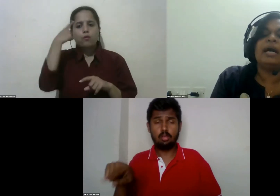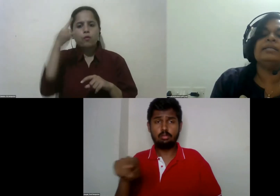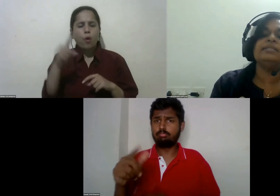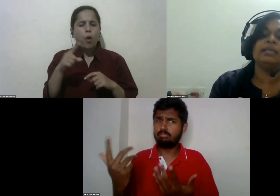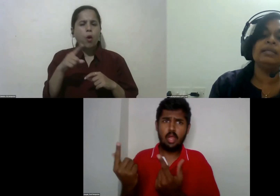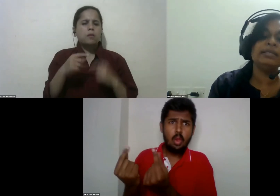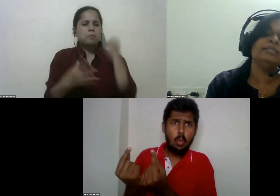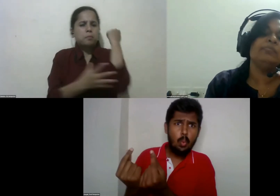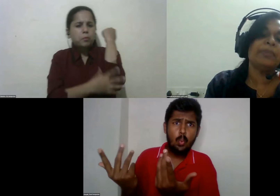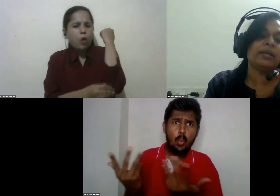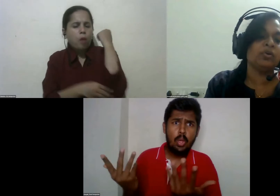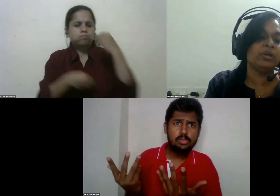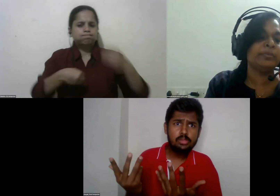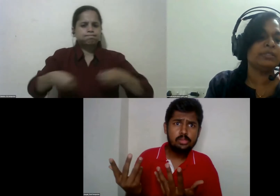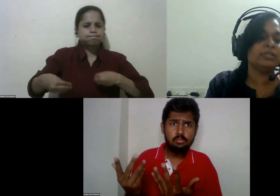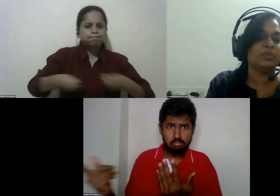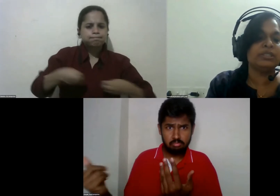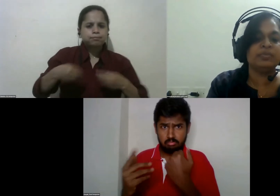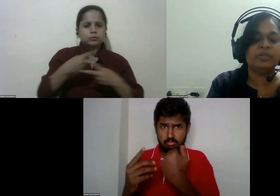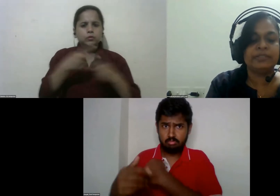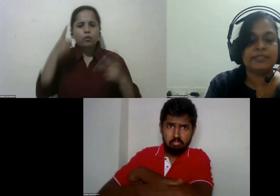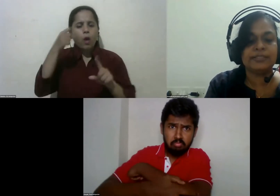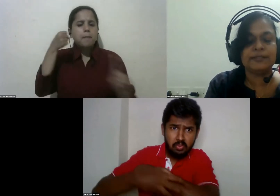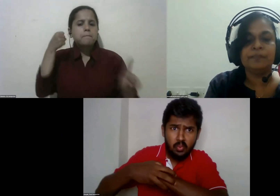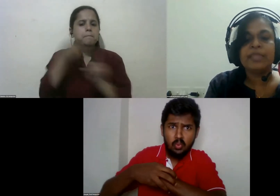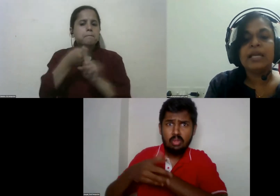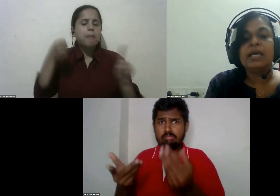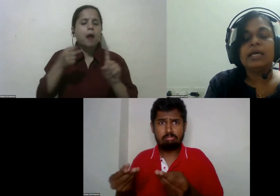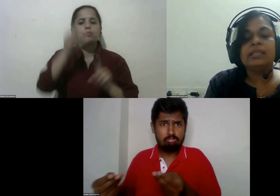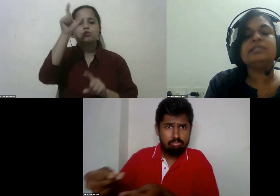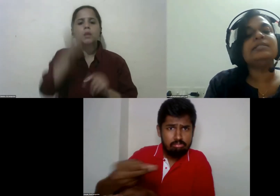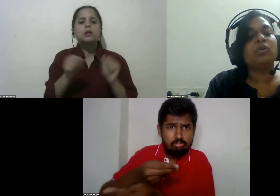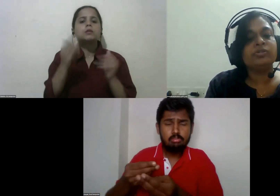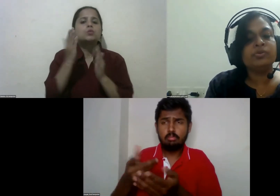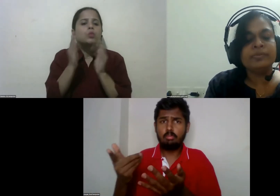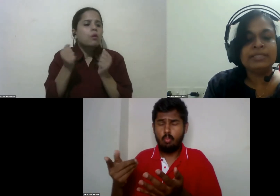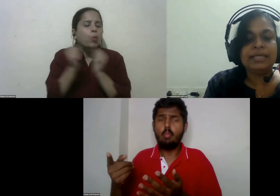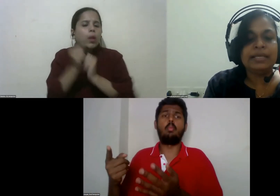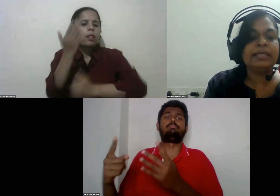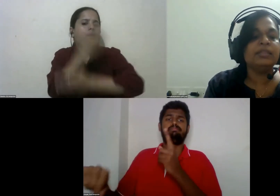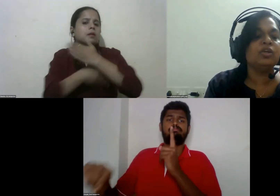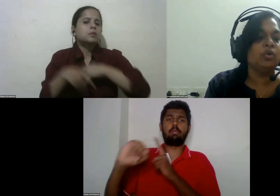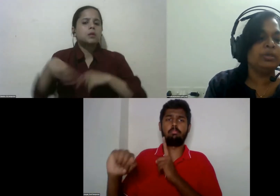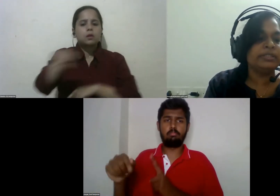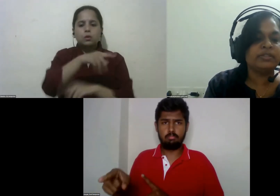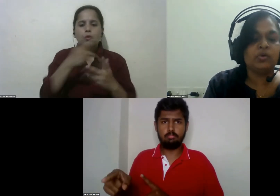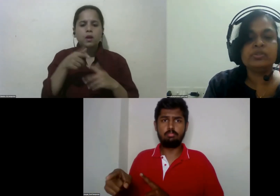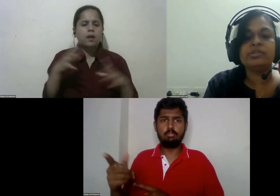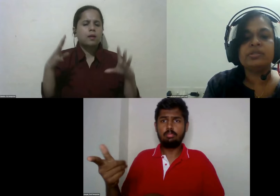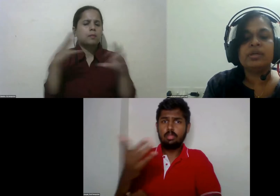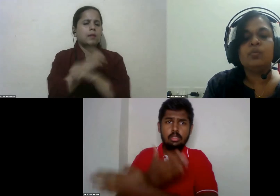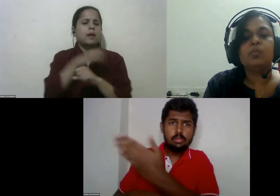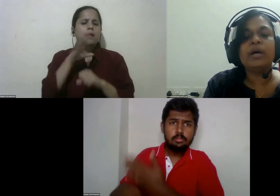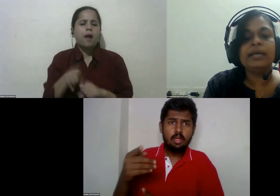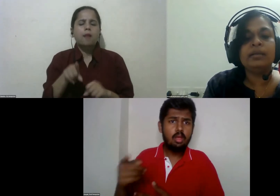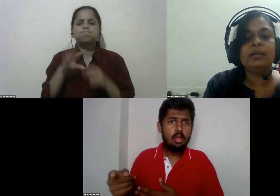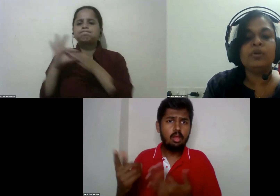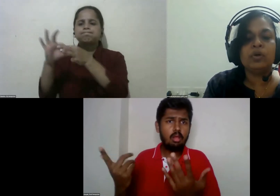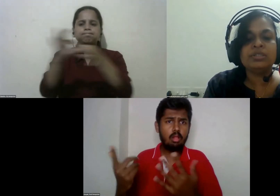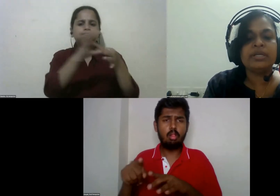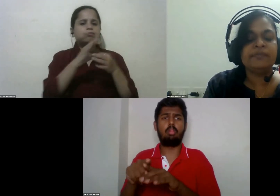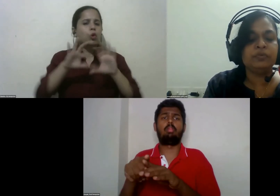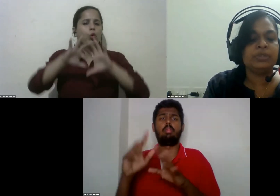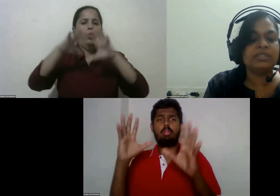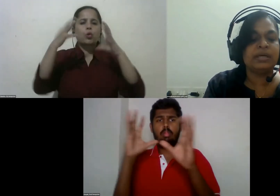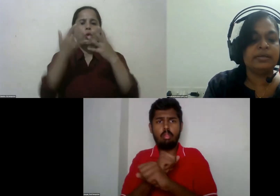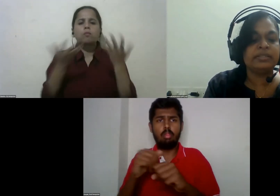hunger, and its intense impact on persons with disabilities. This is also a missing link in the global discourse. While we